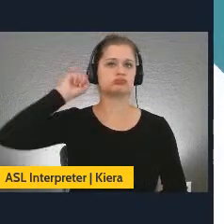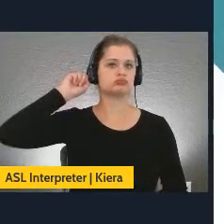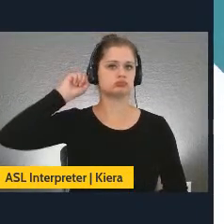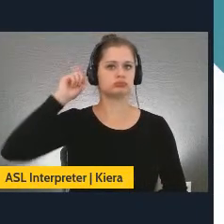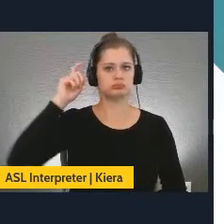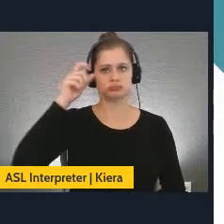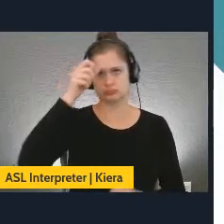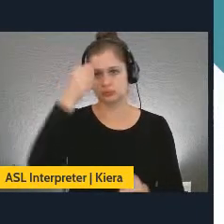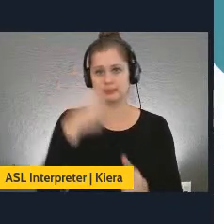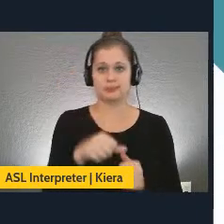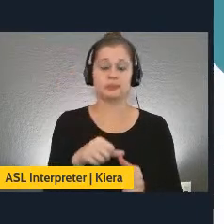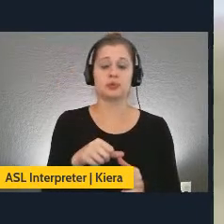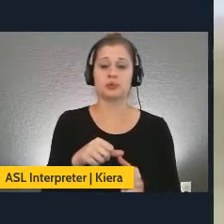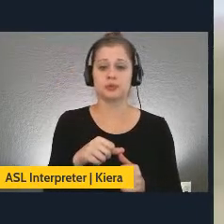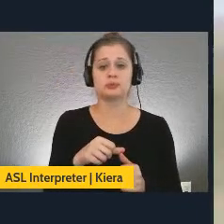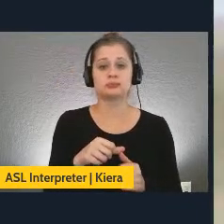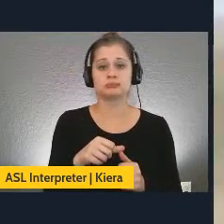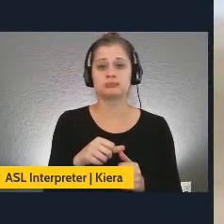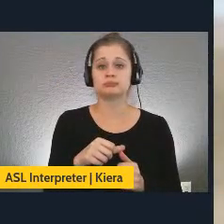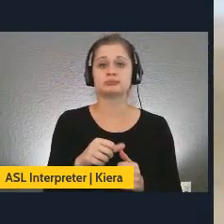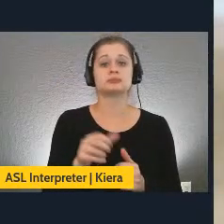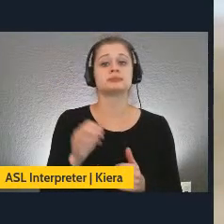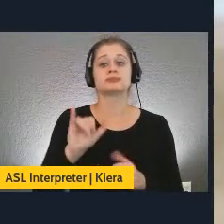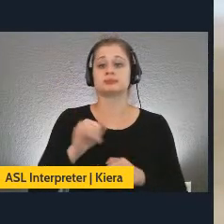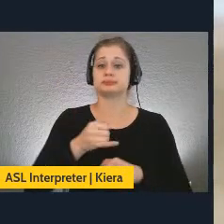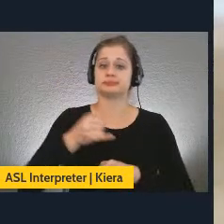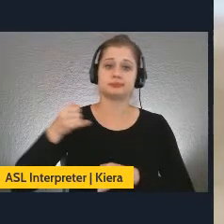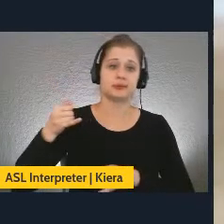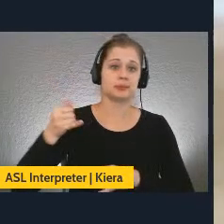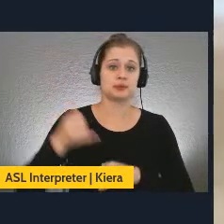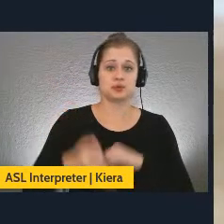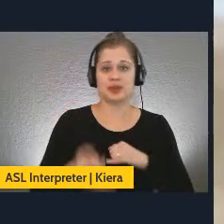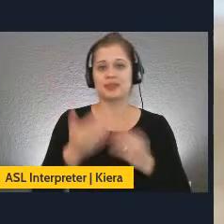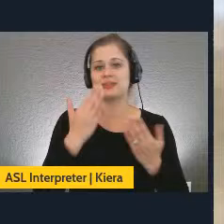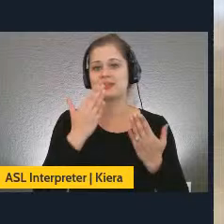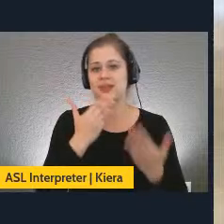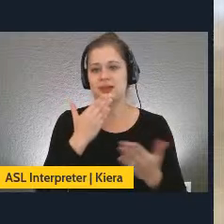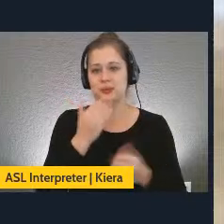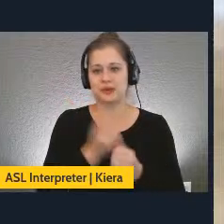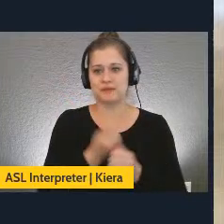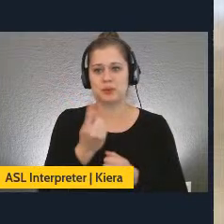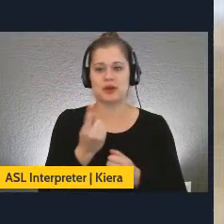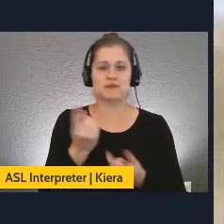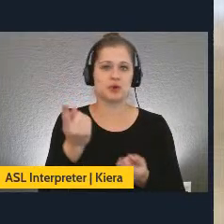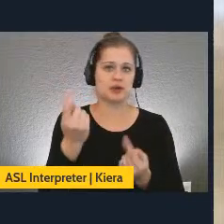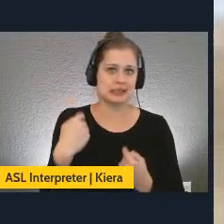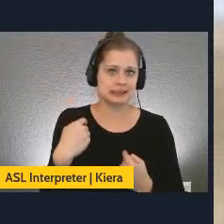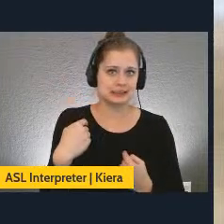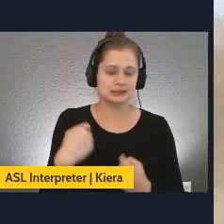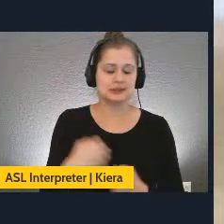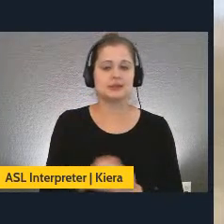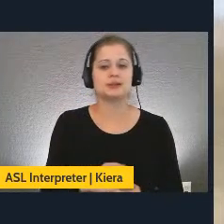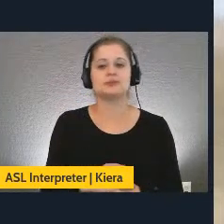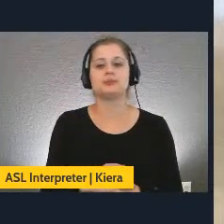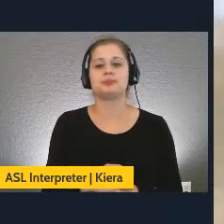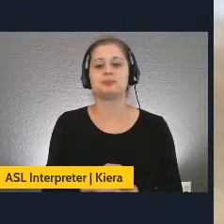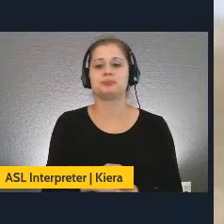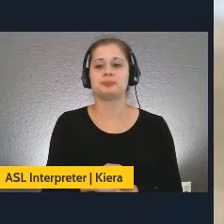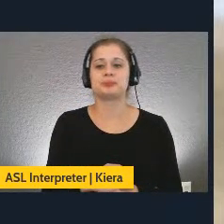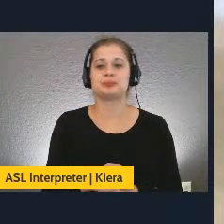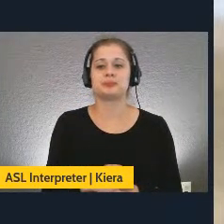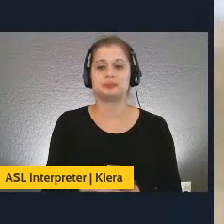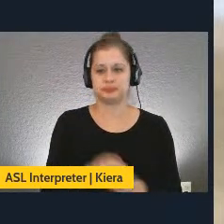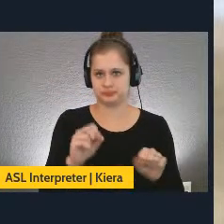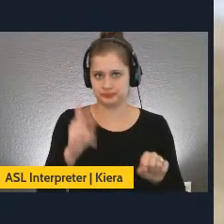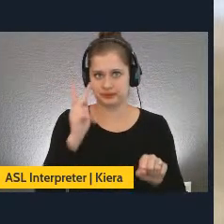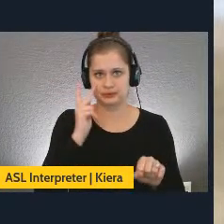that, we're coming to an end. Thank you everybody for attending. You can see here the code and